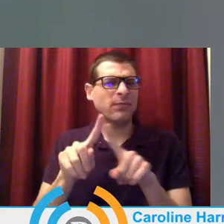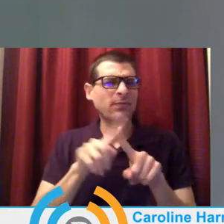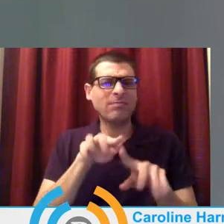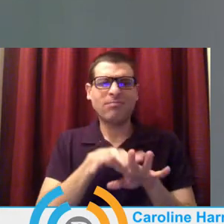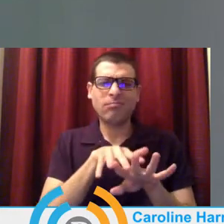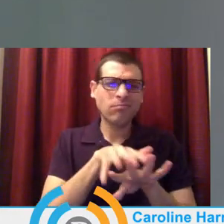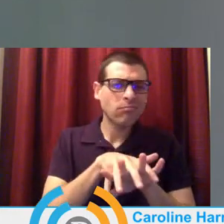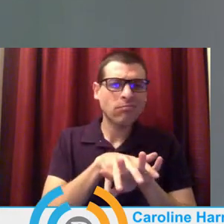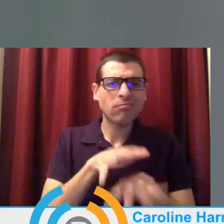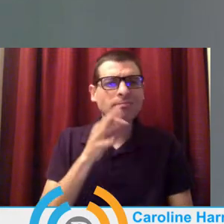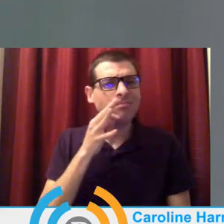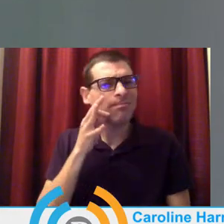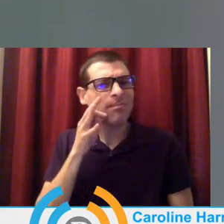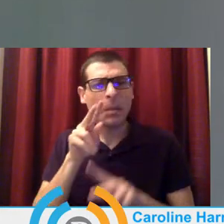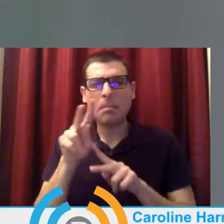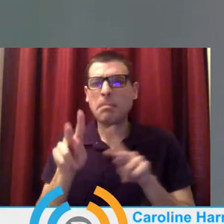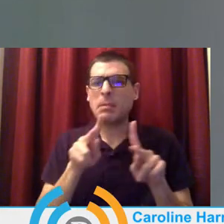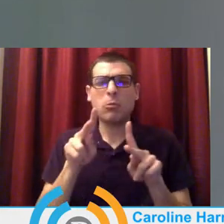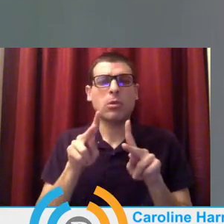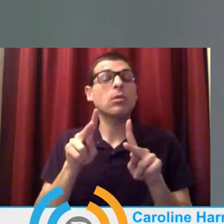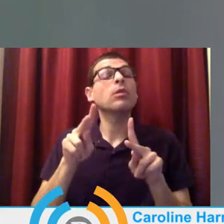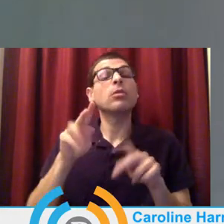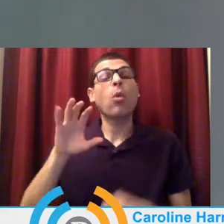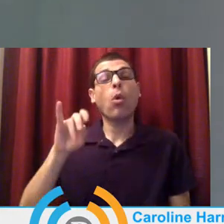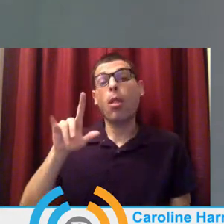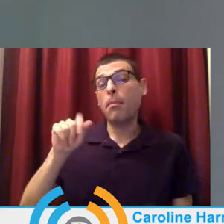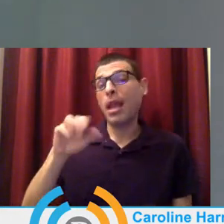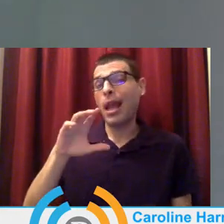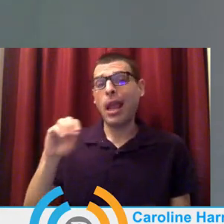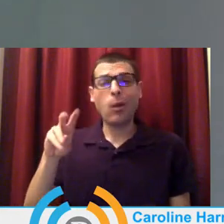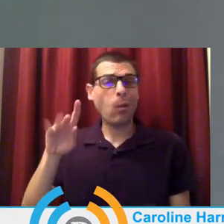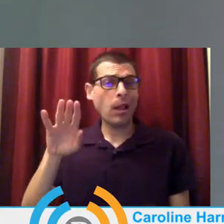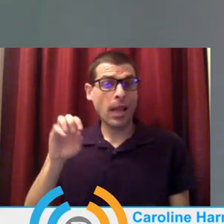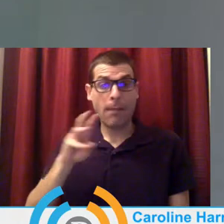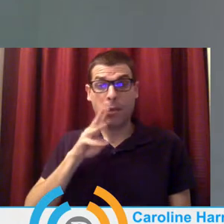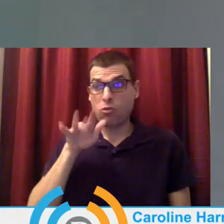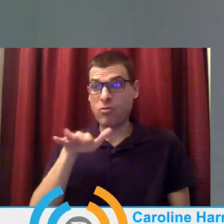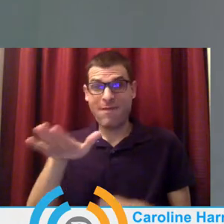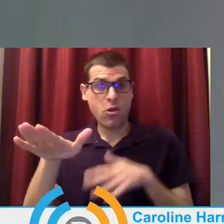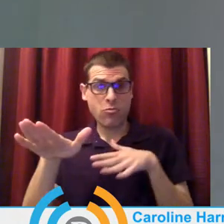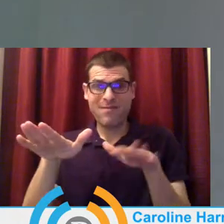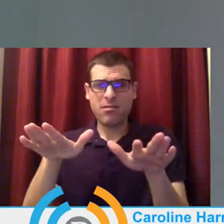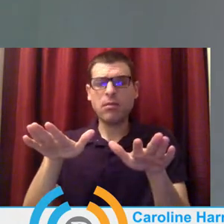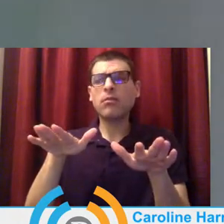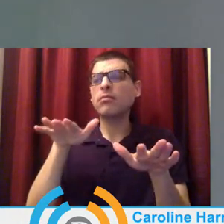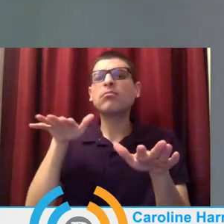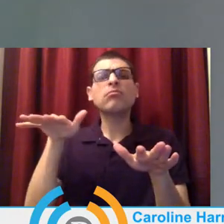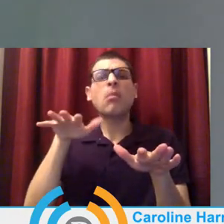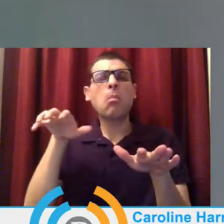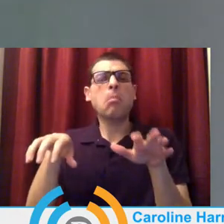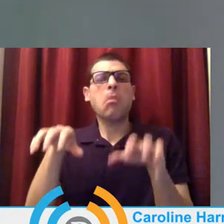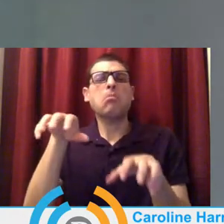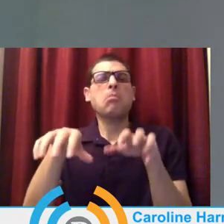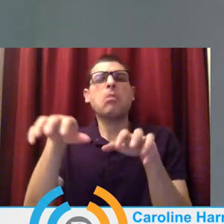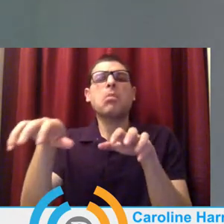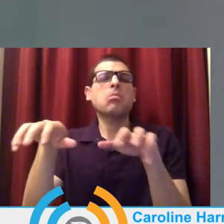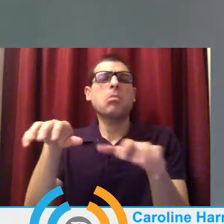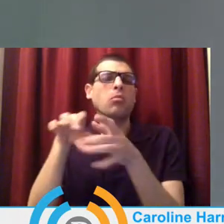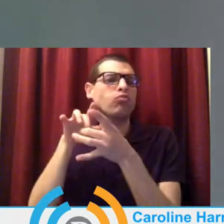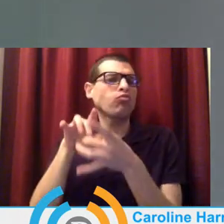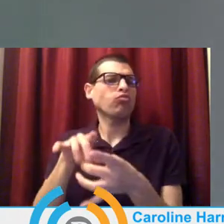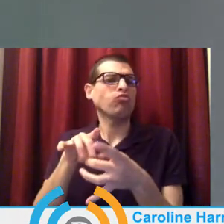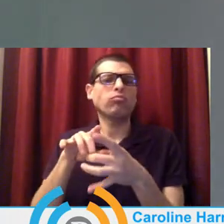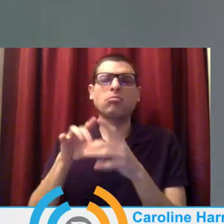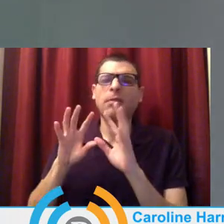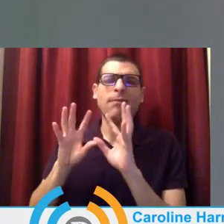power and beauty of the Columbia and Willamette Rivers, lived here, raised their families, and built communities and traditions that